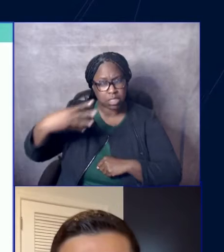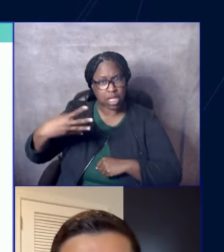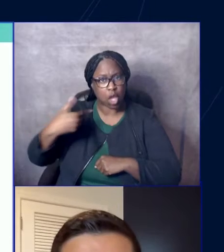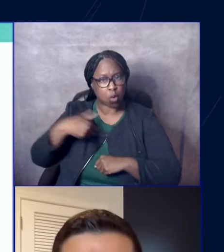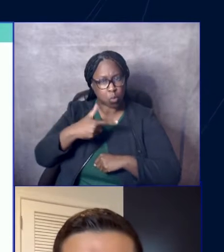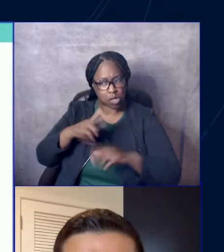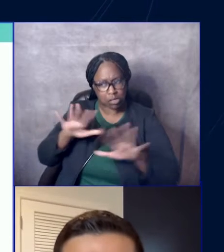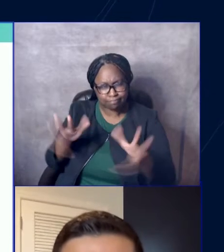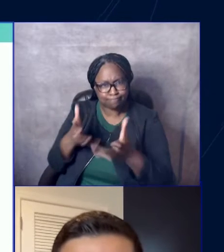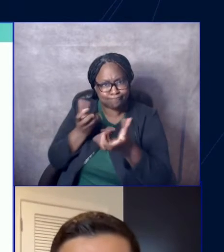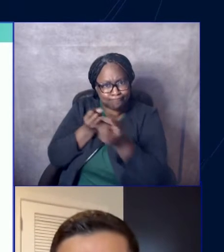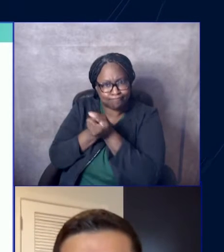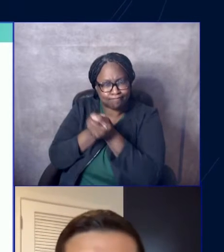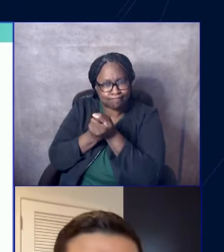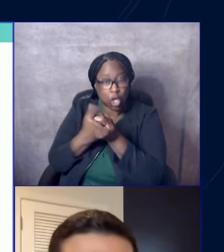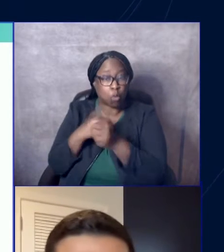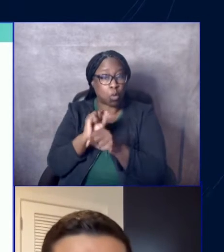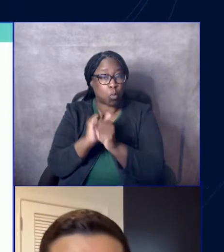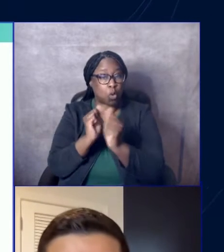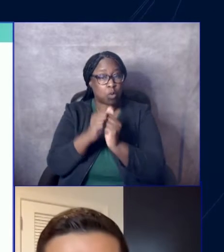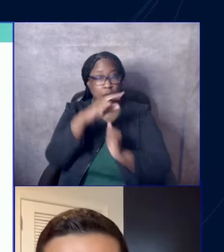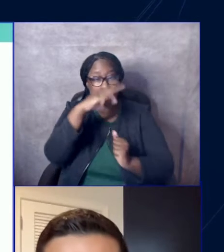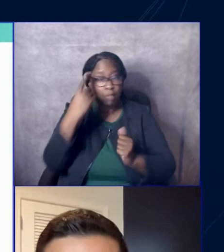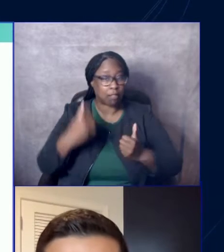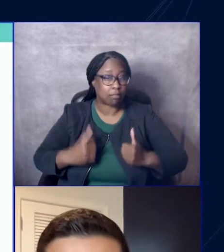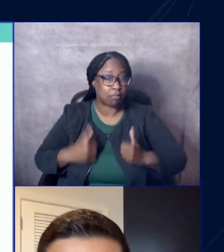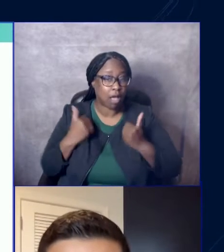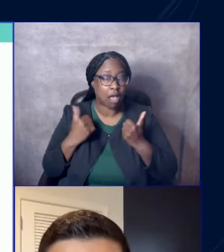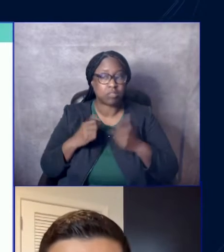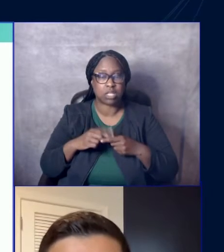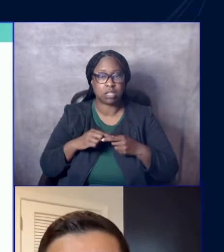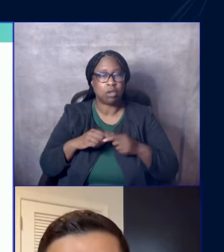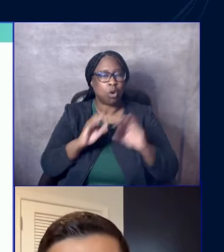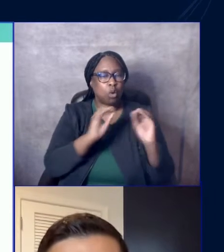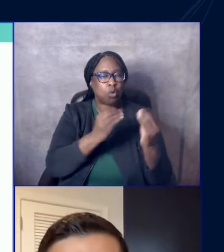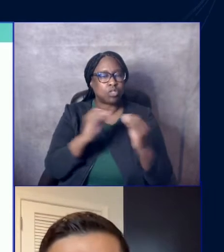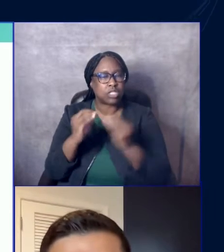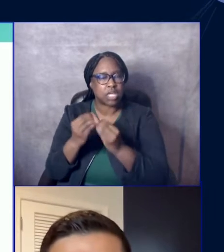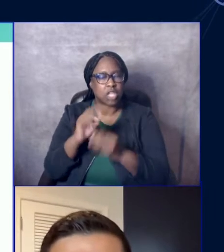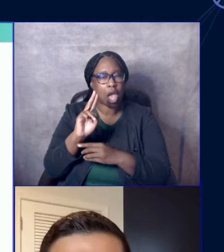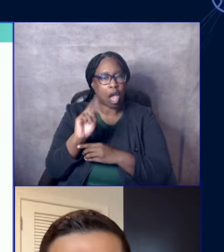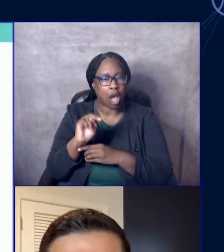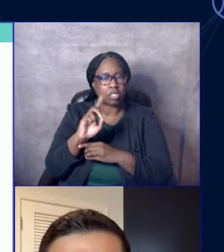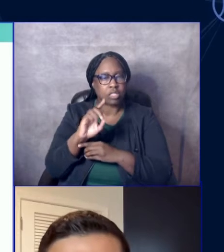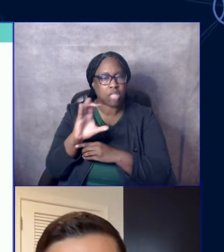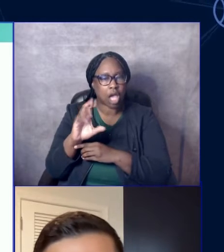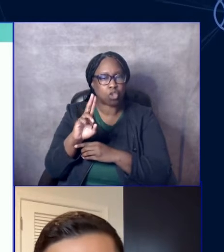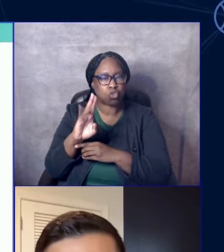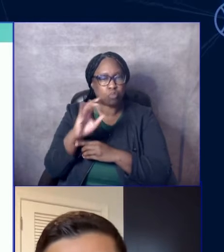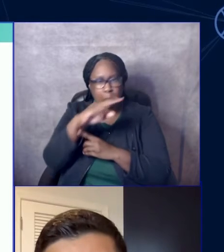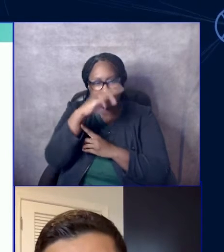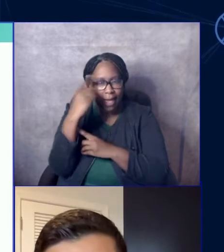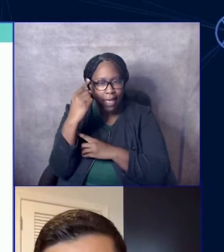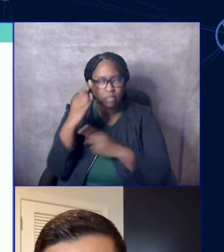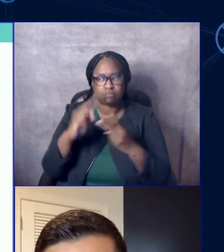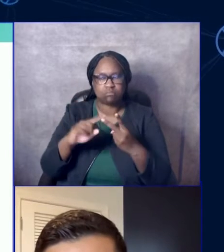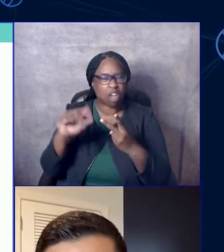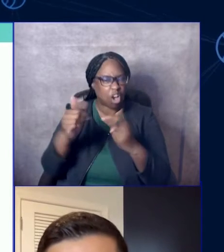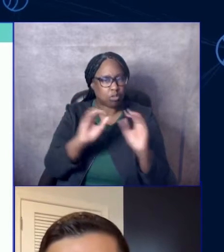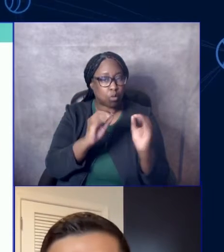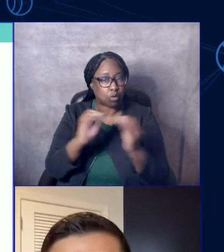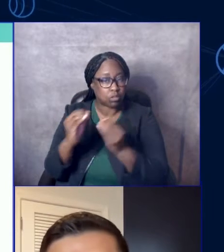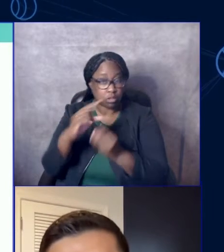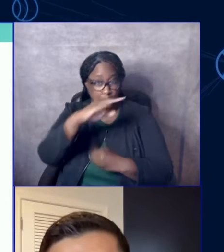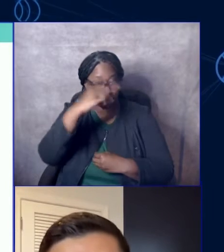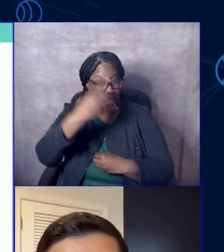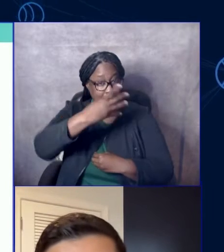the Movement for Black Lives and organizations like UndocuBlack and others to make sure that we were lifting up the realities of Black immigrants